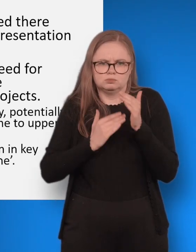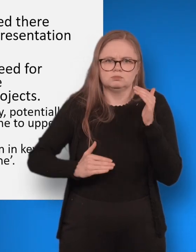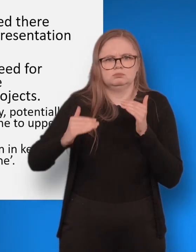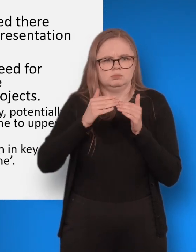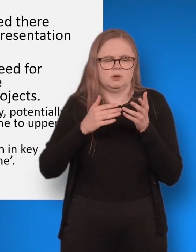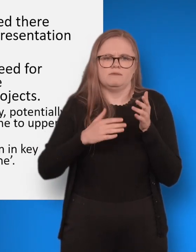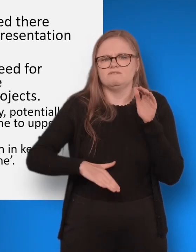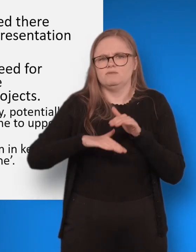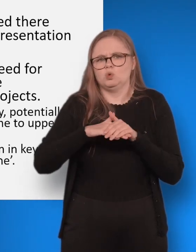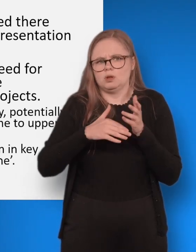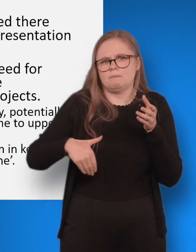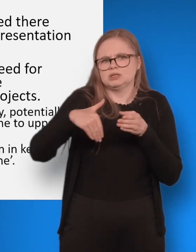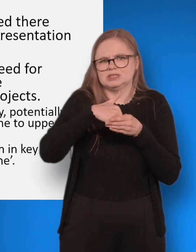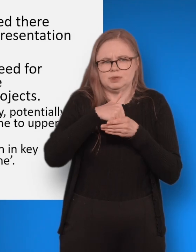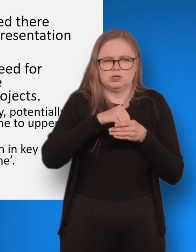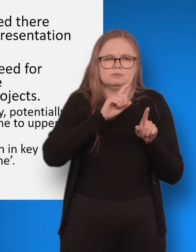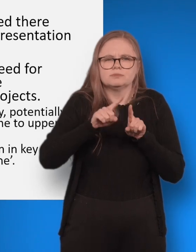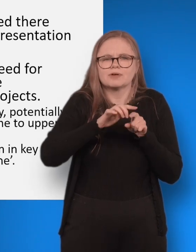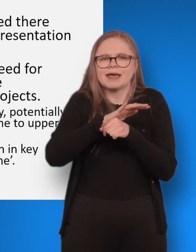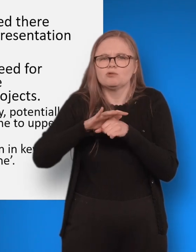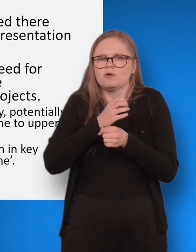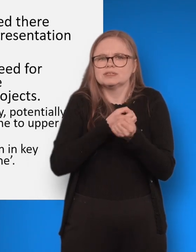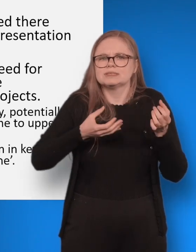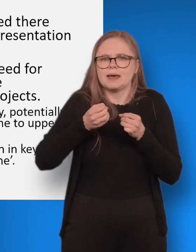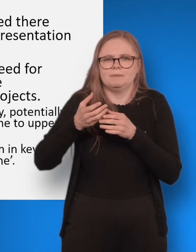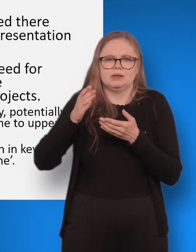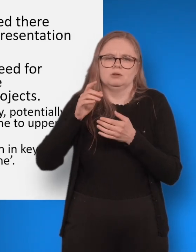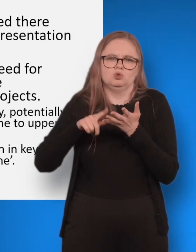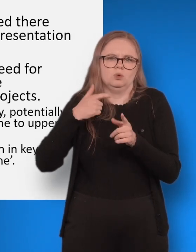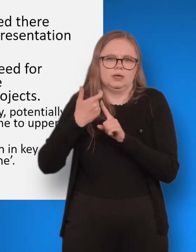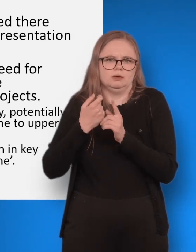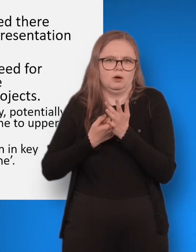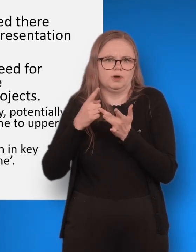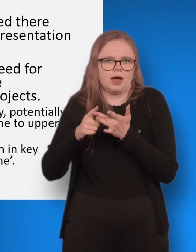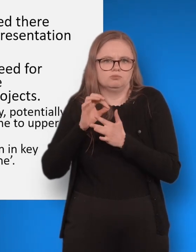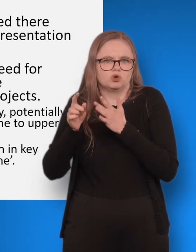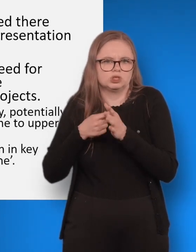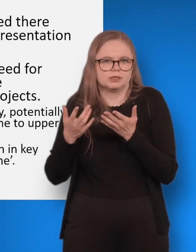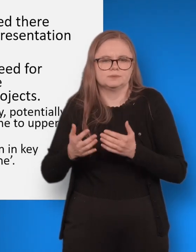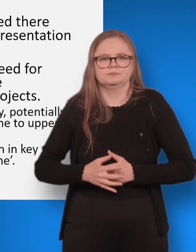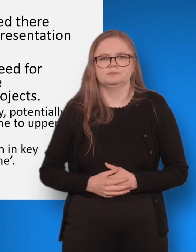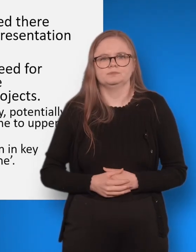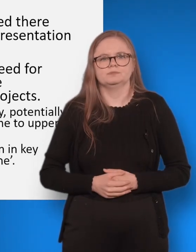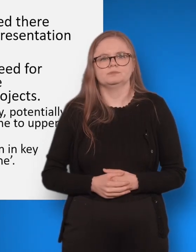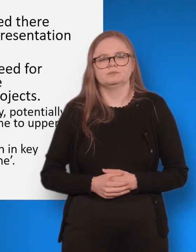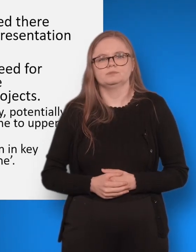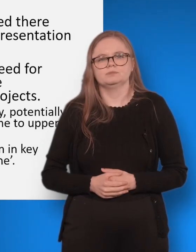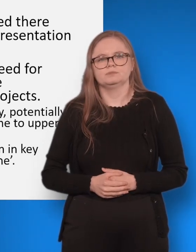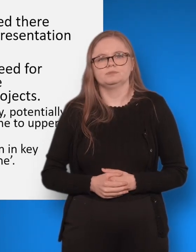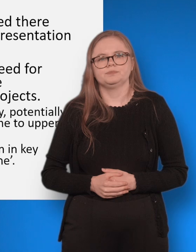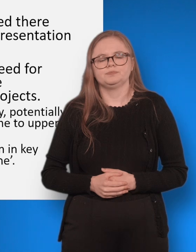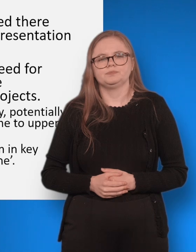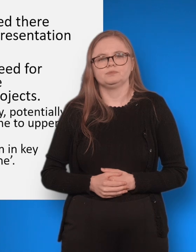in all areas of STEM in the UK research-funded projects. As these projects do not only